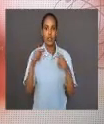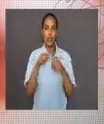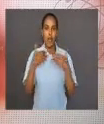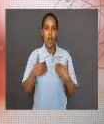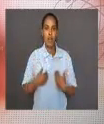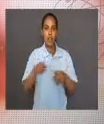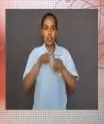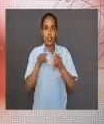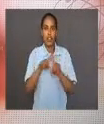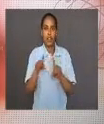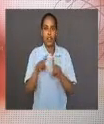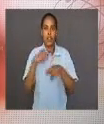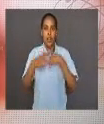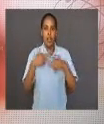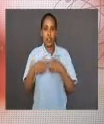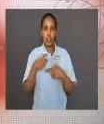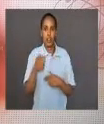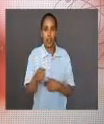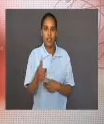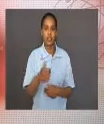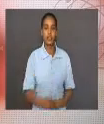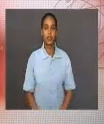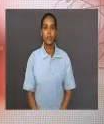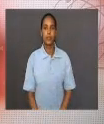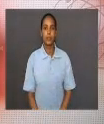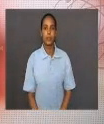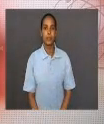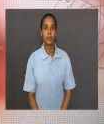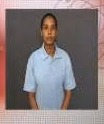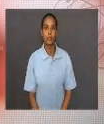have different reaction rates.